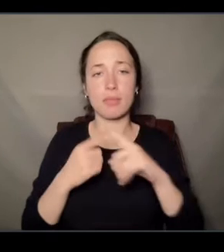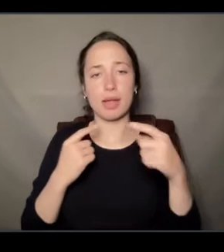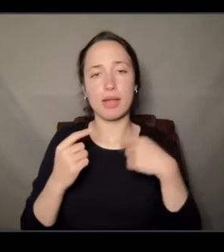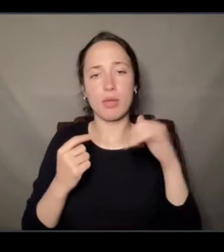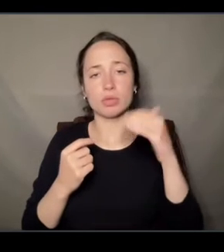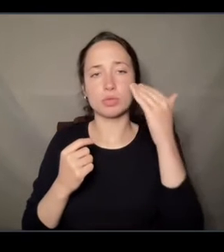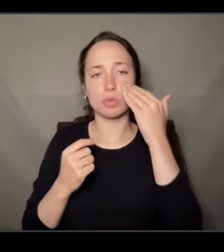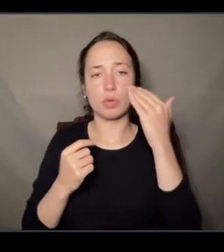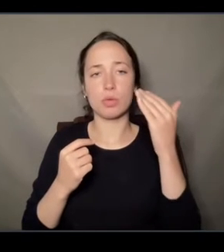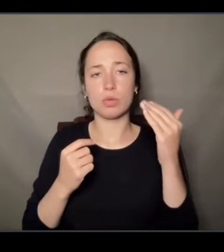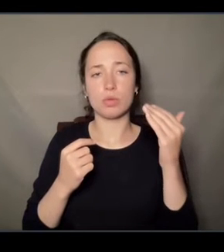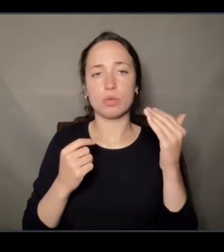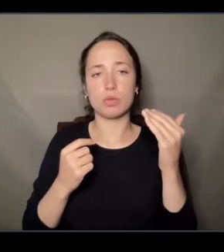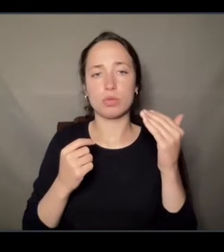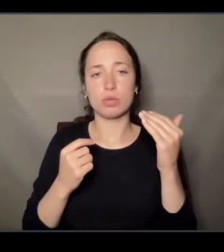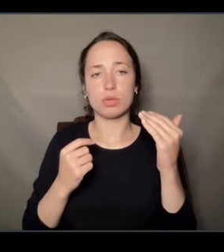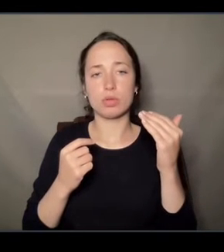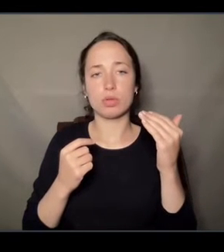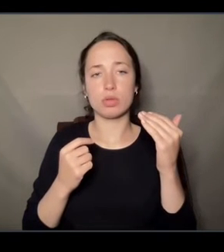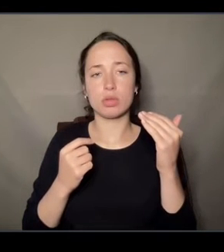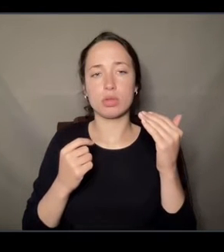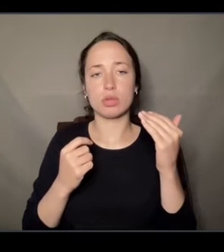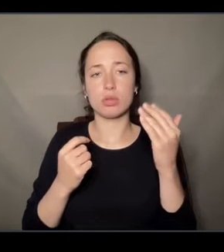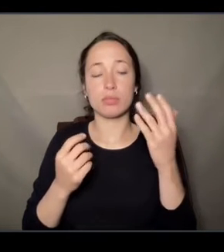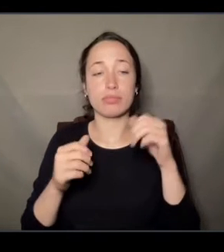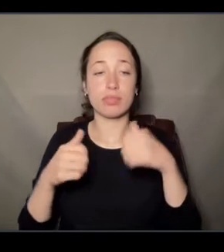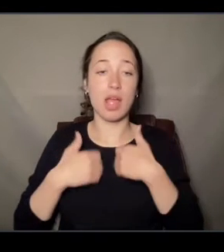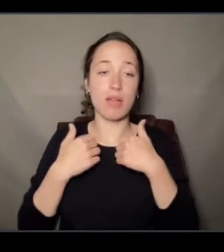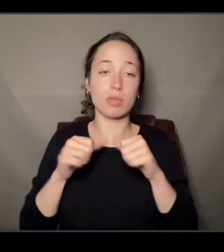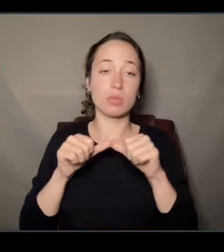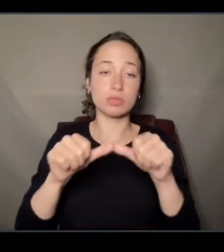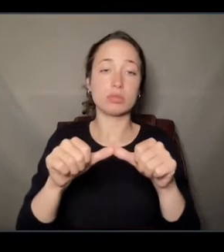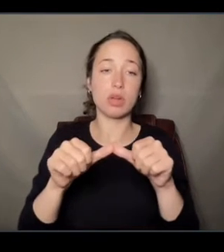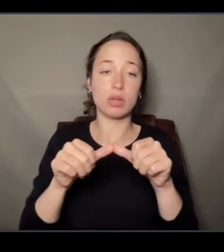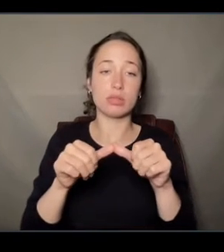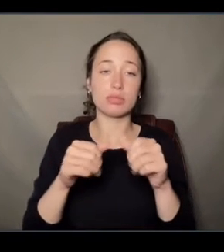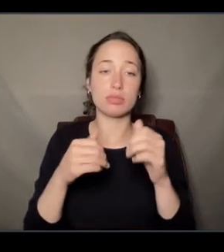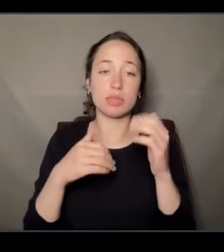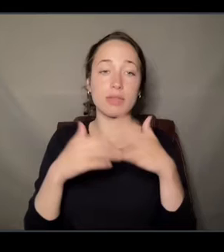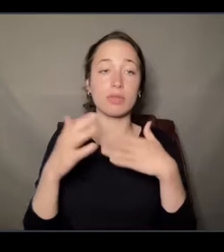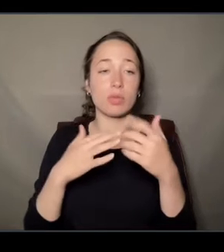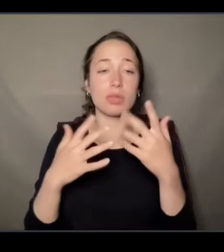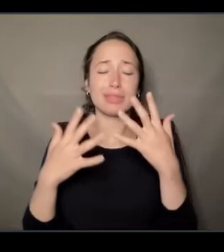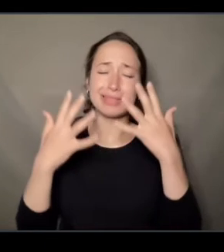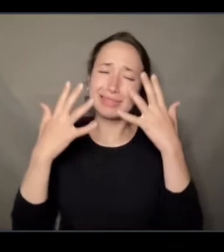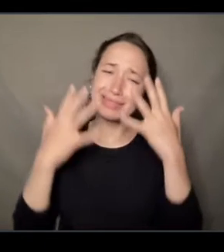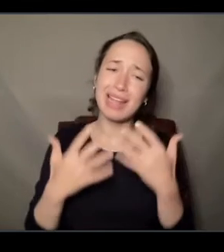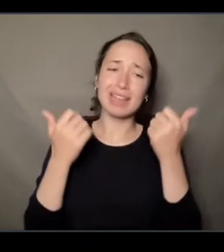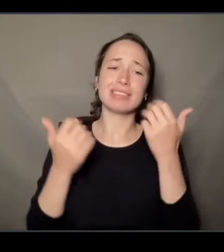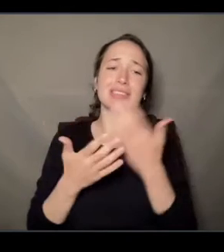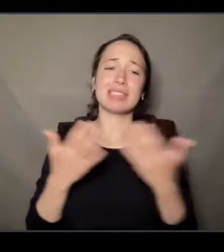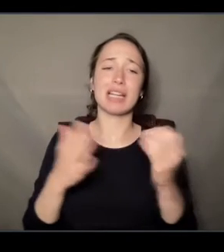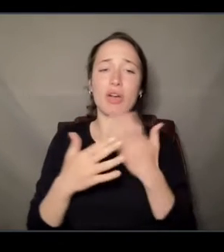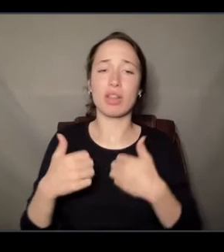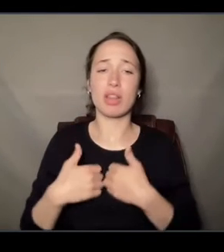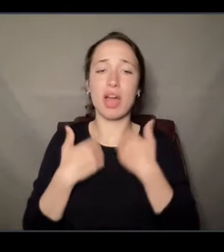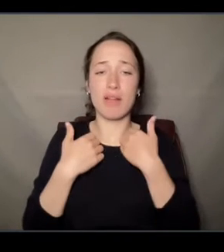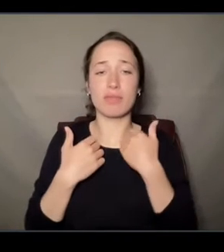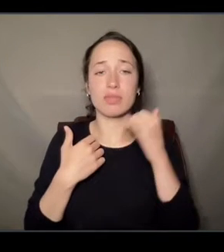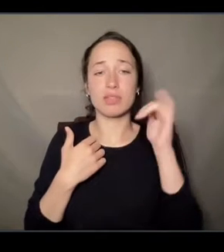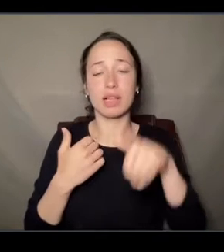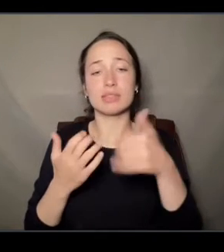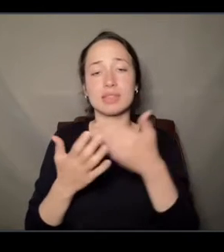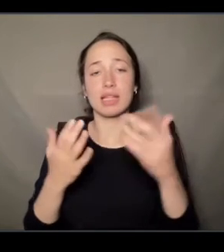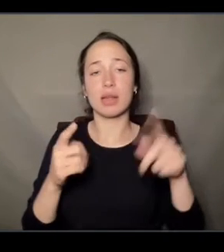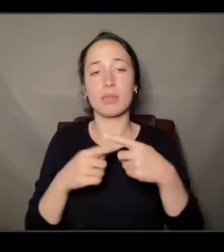felt like, okay, they would be sad, but I also know that life goes on. Also, even like with the saddest things in our life, that's the thing